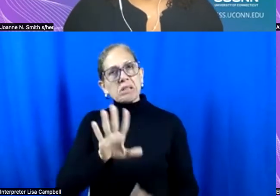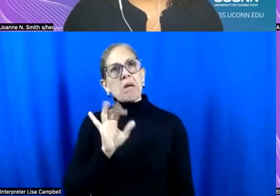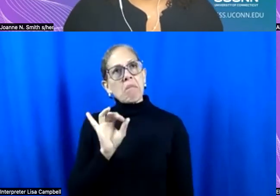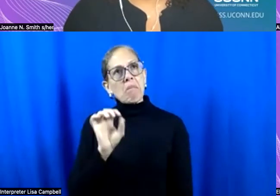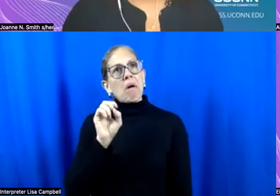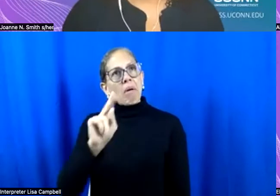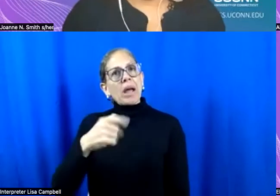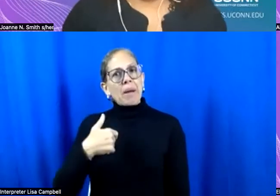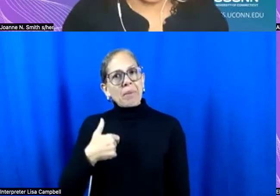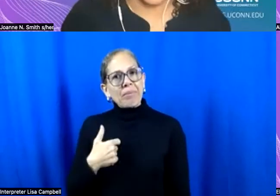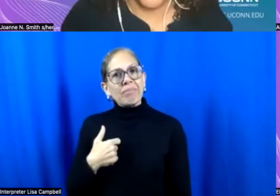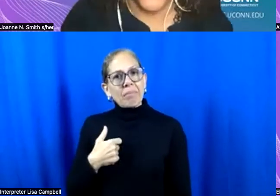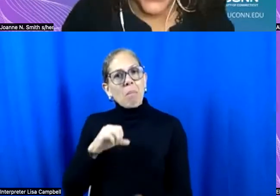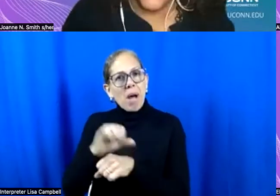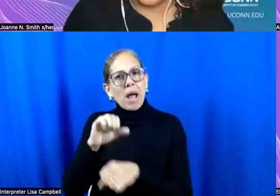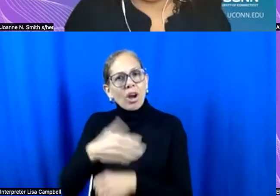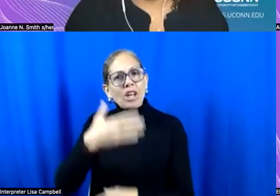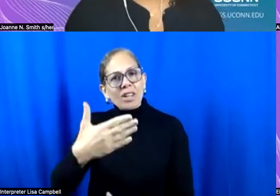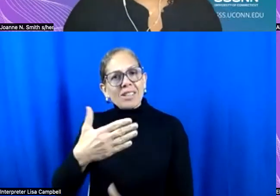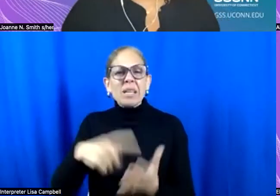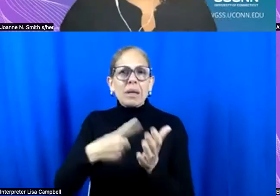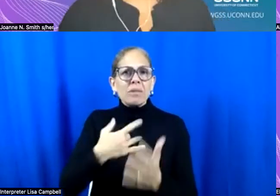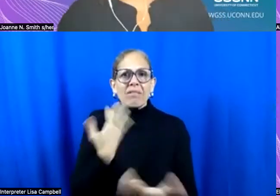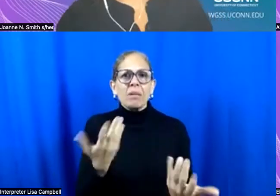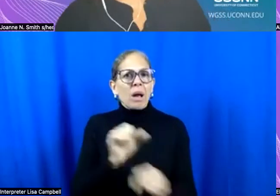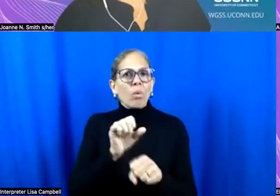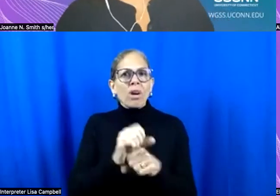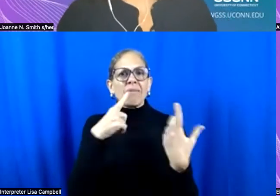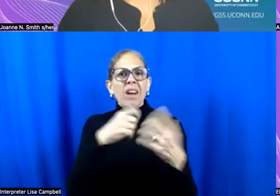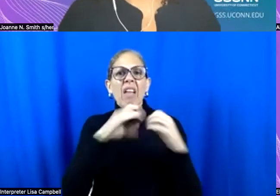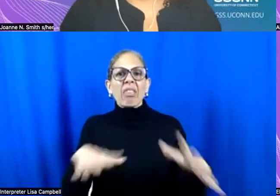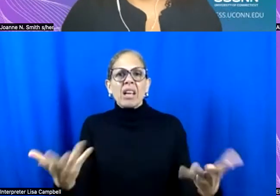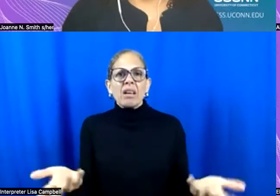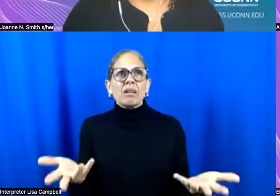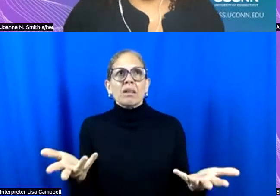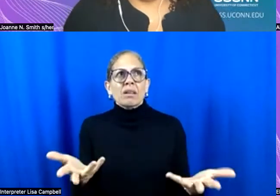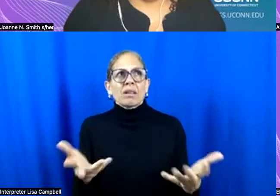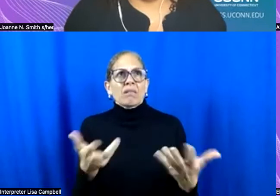for, at times you think it's all for naught, especially, you know, how